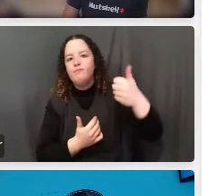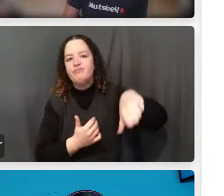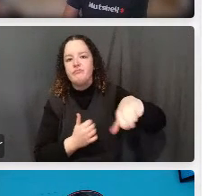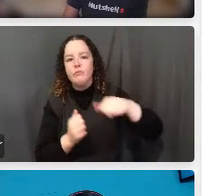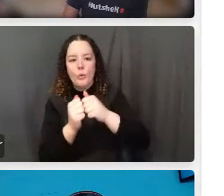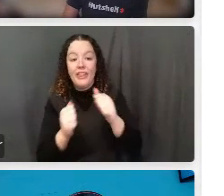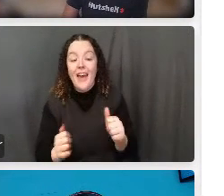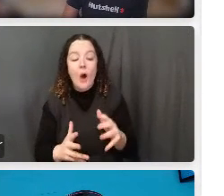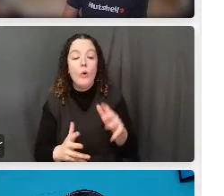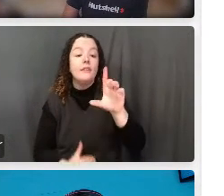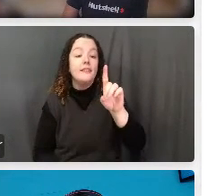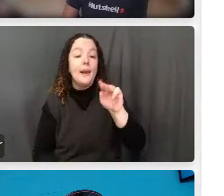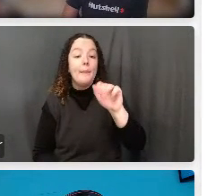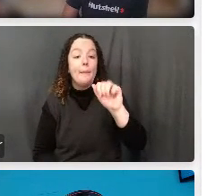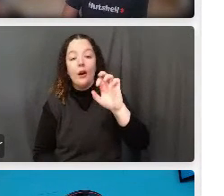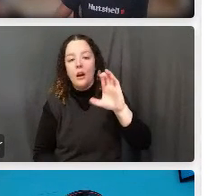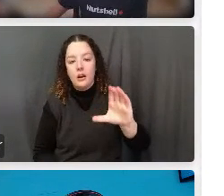in place.